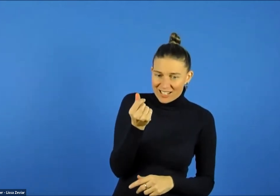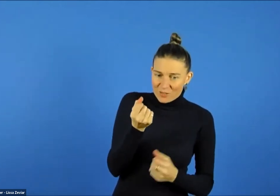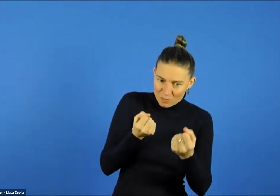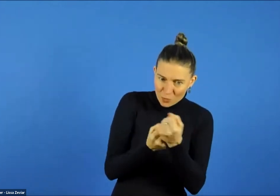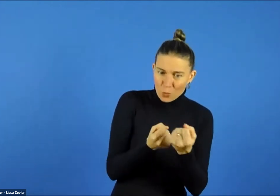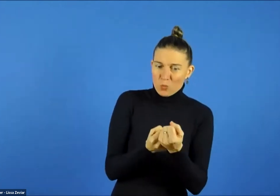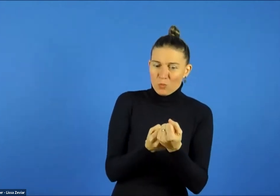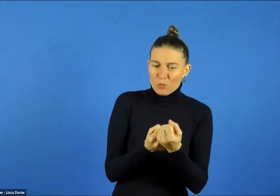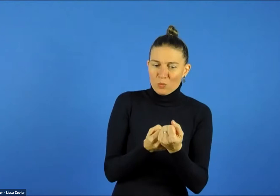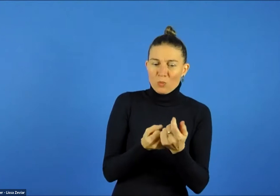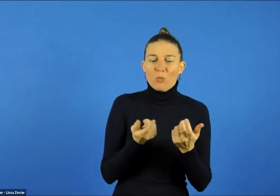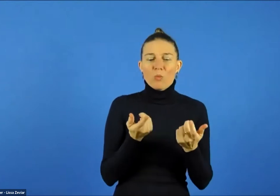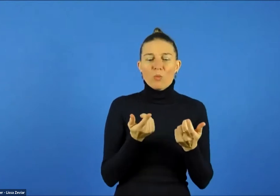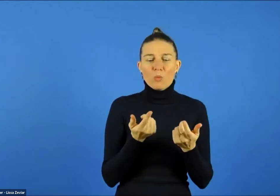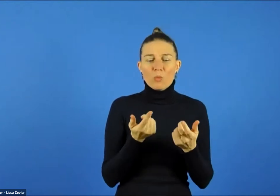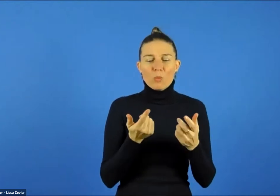impact areas. More and more